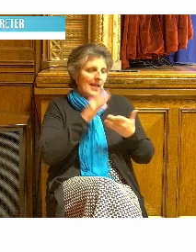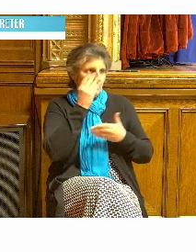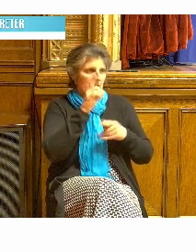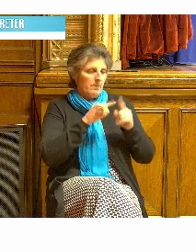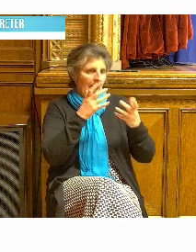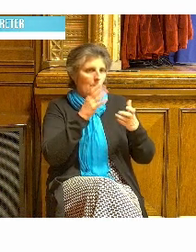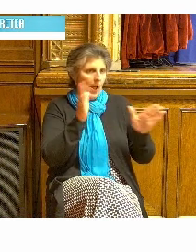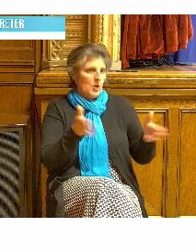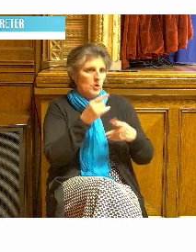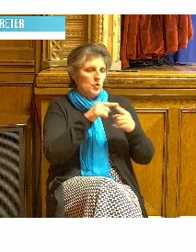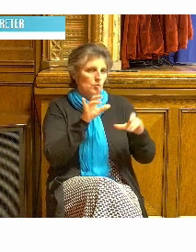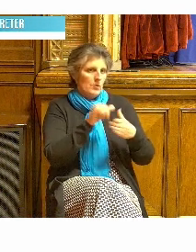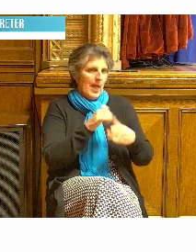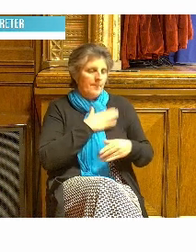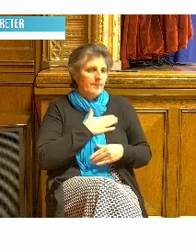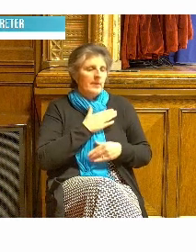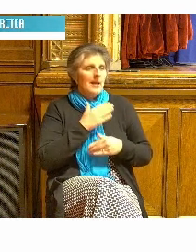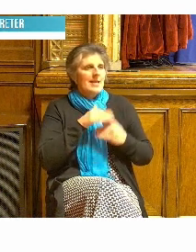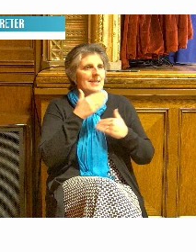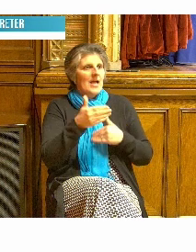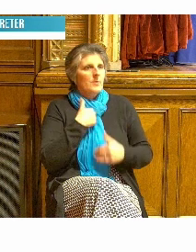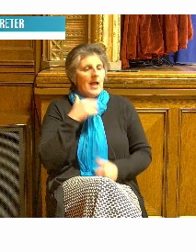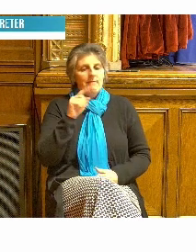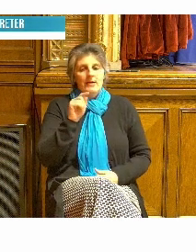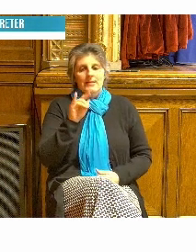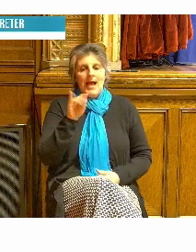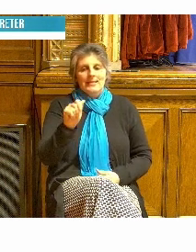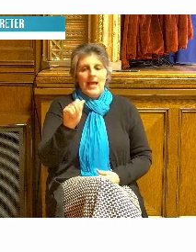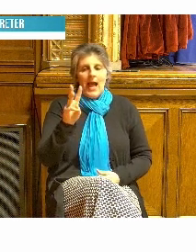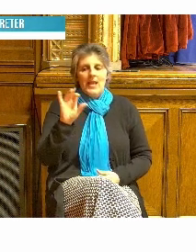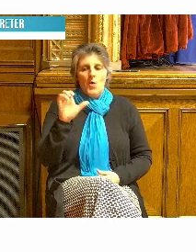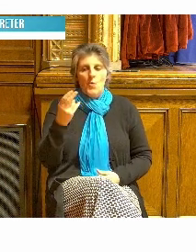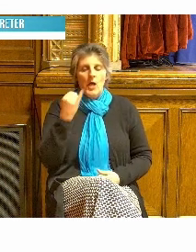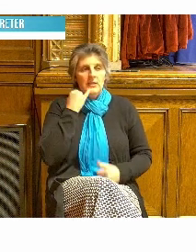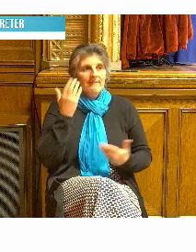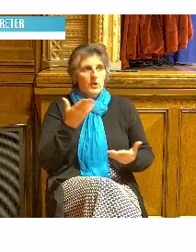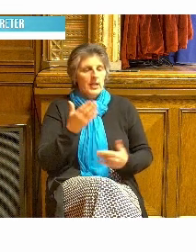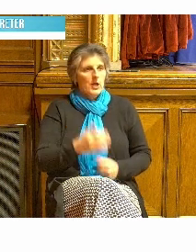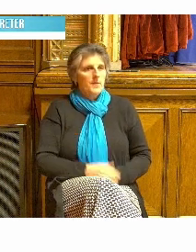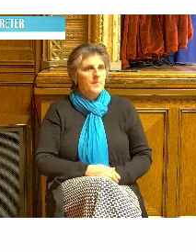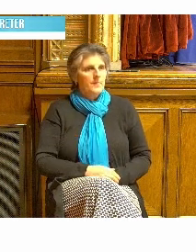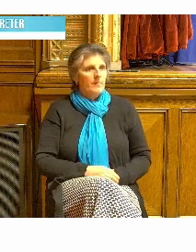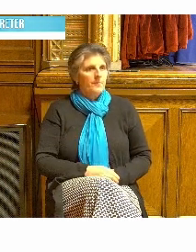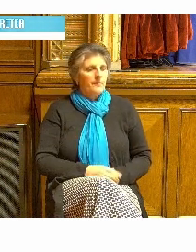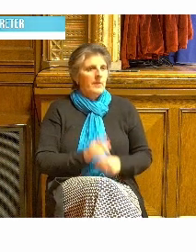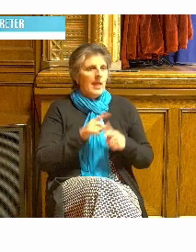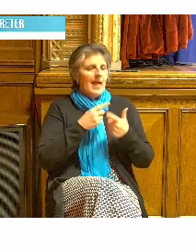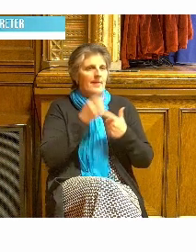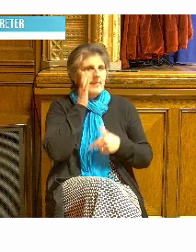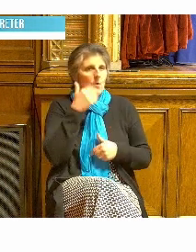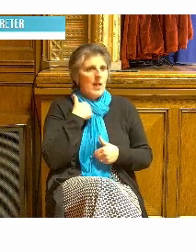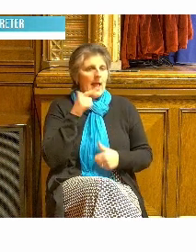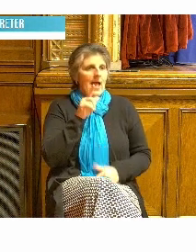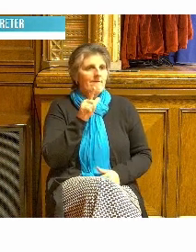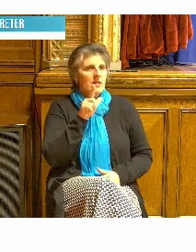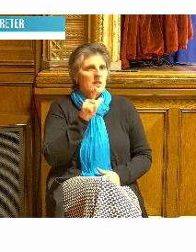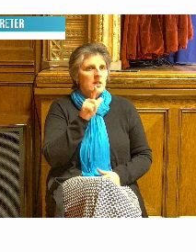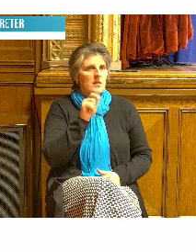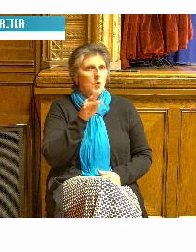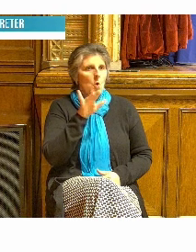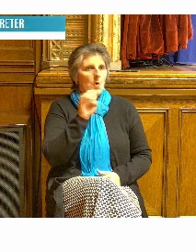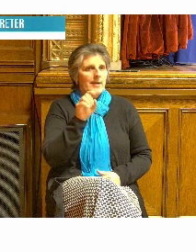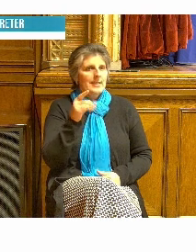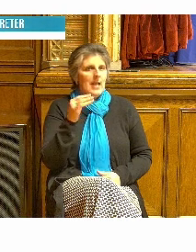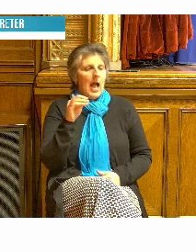but I want to encourage you to do that. Next, we have Tatiana Welch, if you're here, and then we'll have Lori